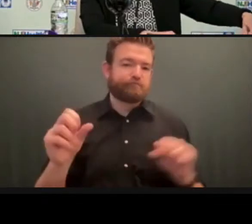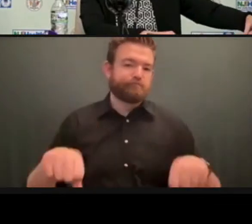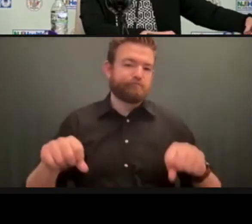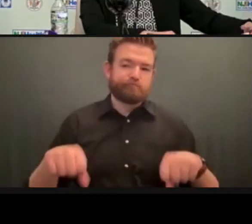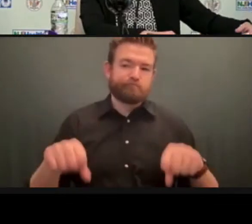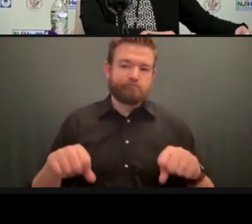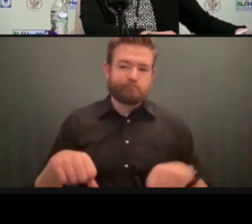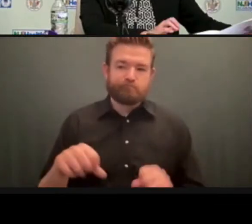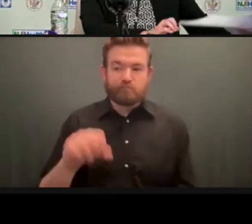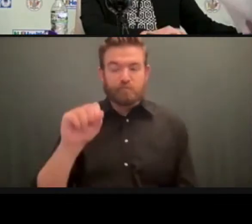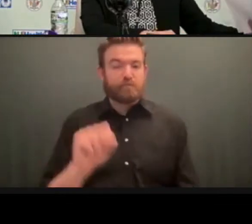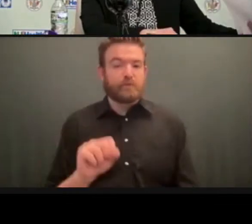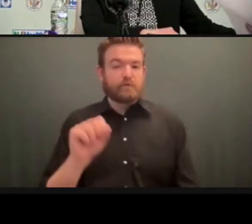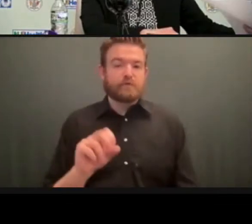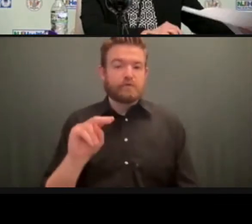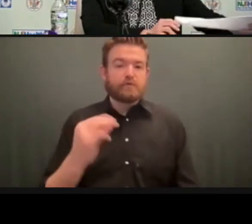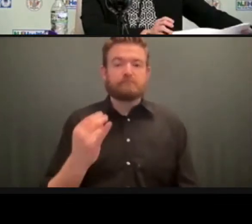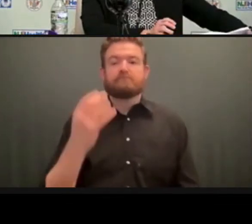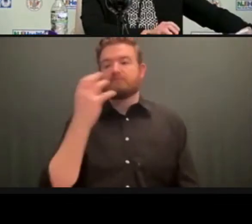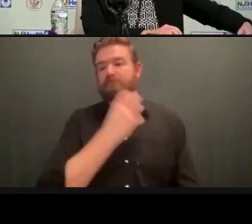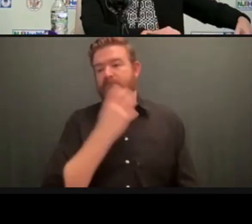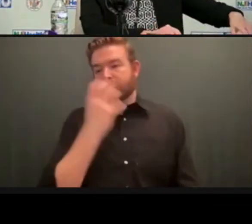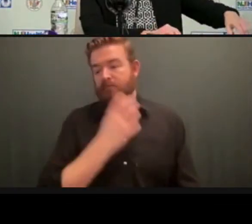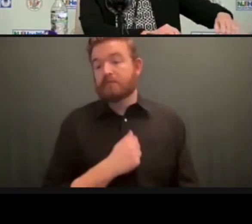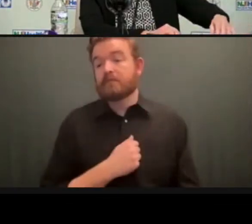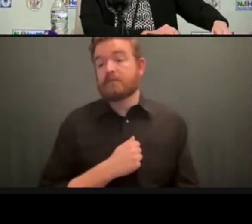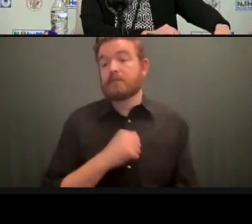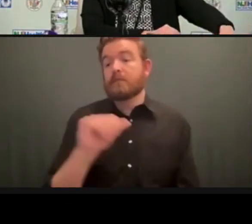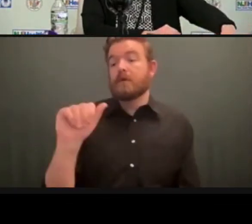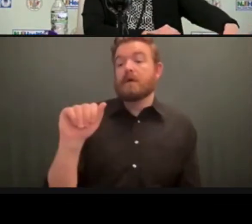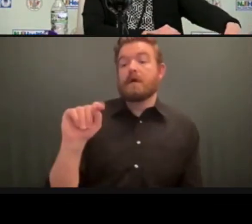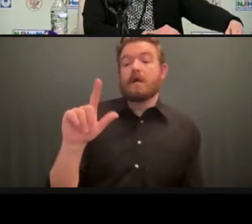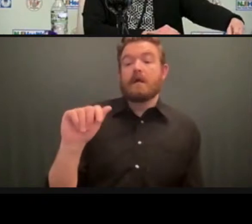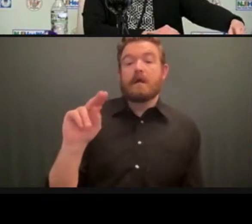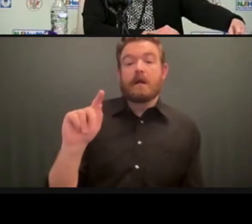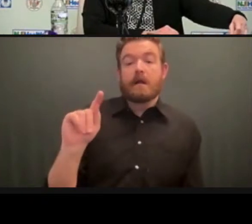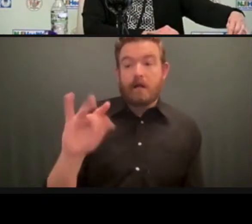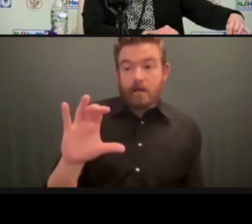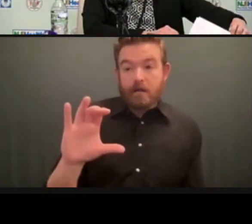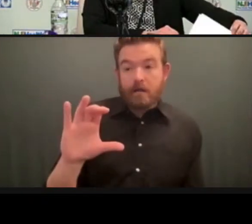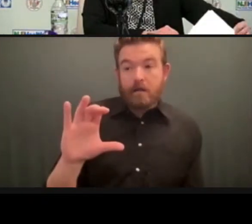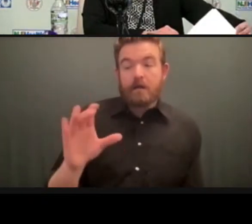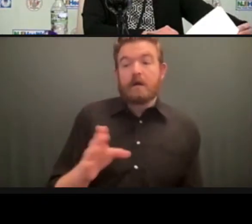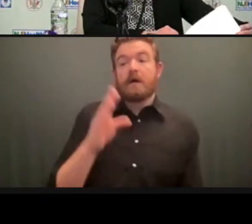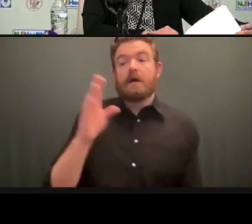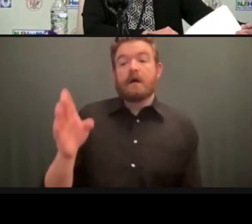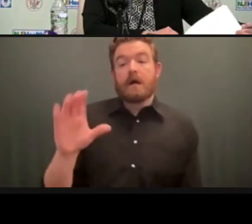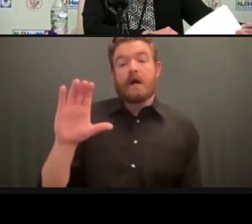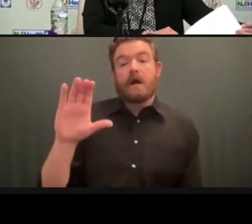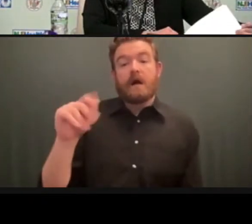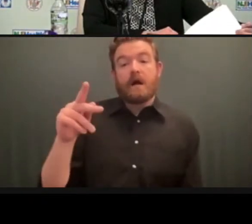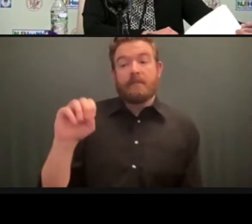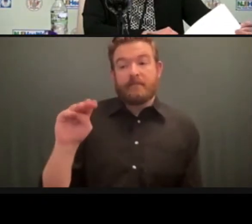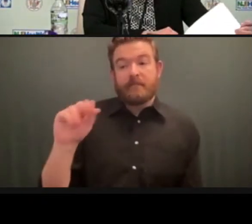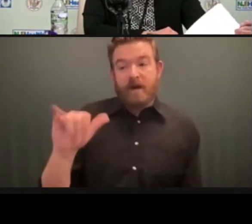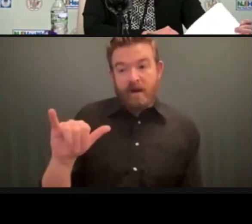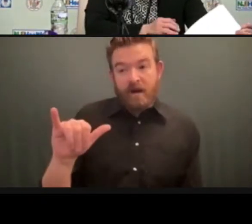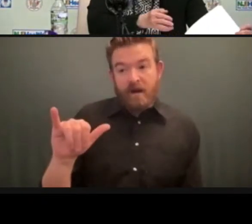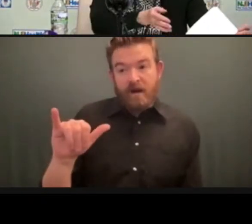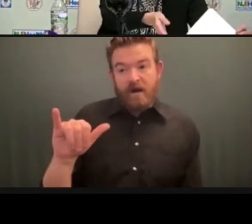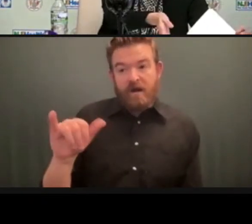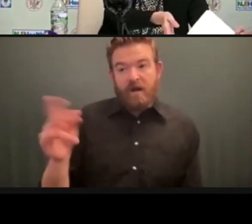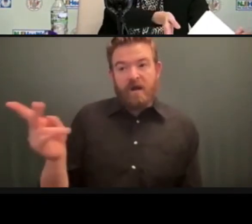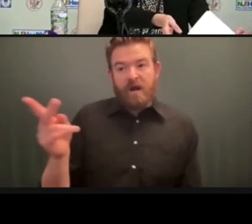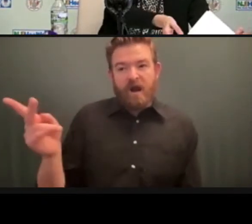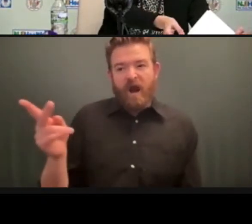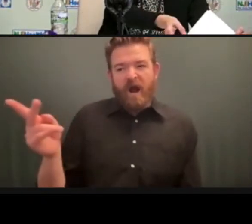know that Atlantic County and Cape May County coastal communities are under a coastal flood advisory. To that end,